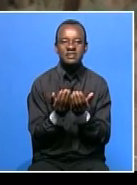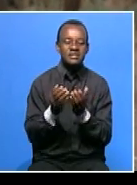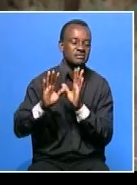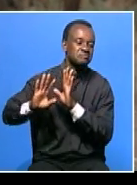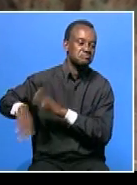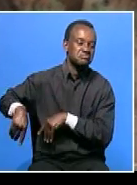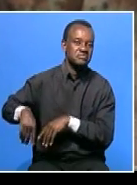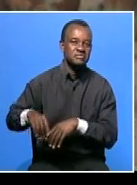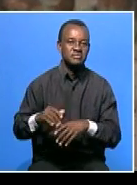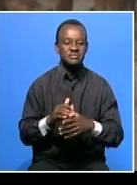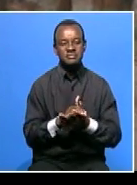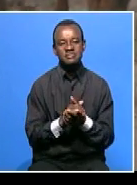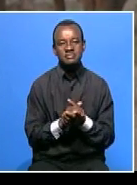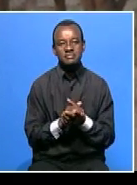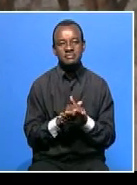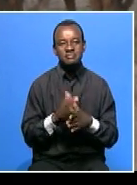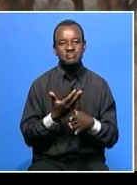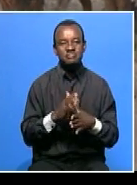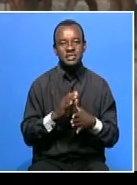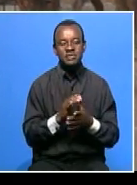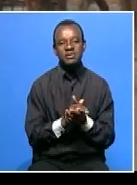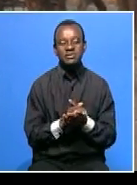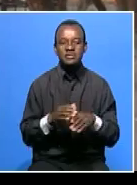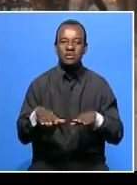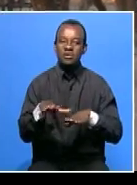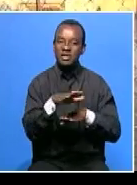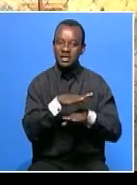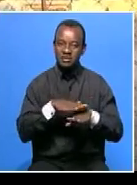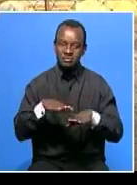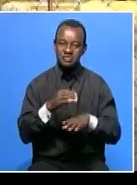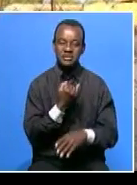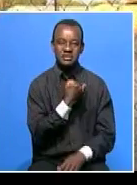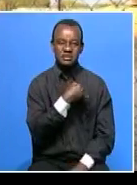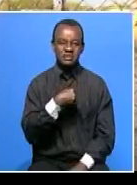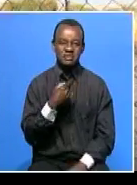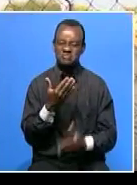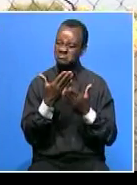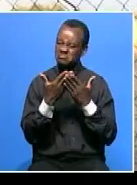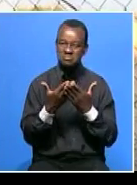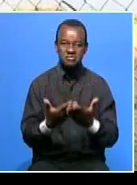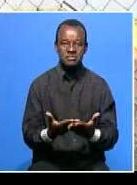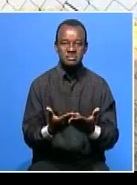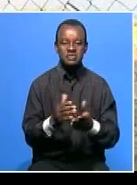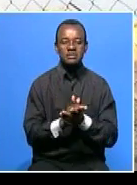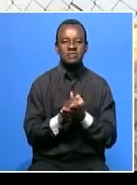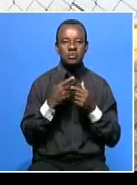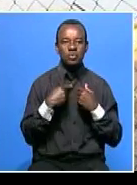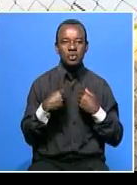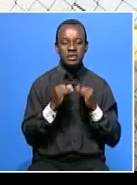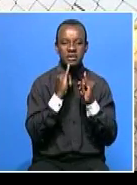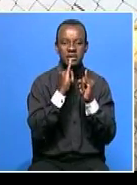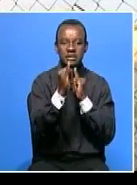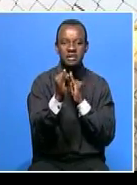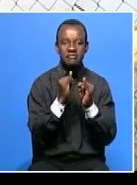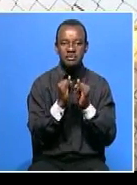at the settlement because of the living conditions of the families. We came across Roberto Hwaip, who was born